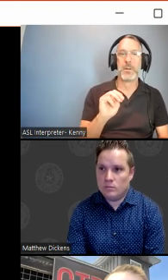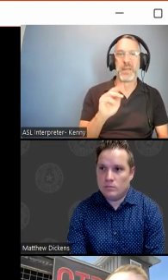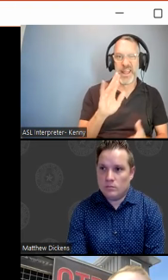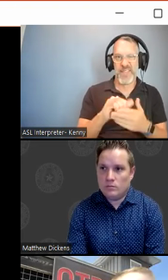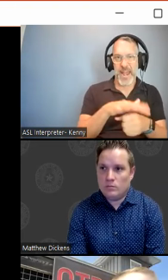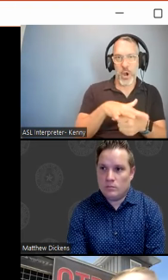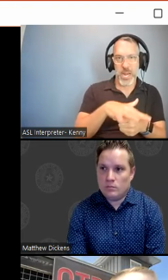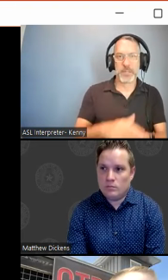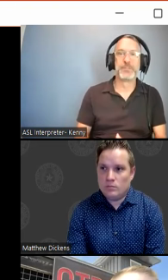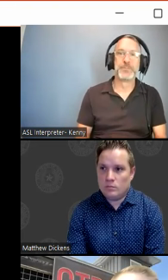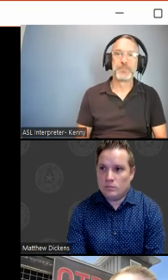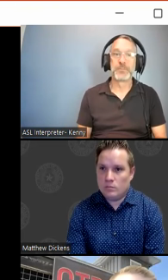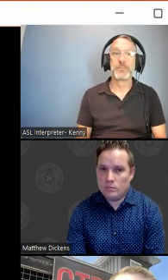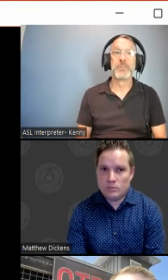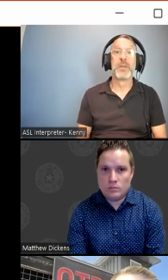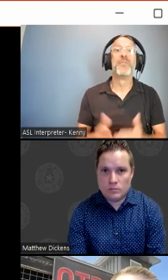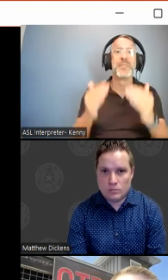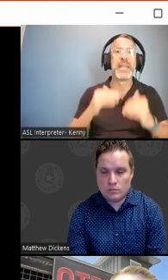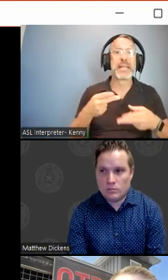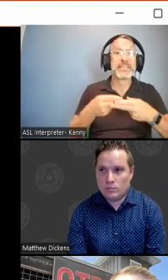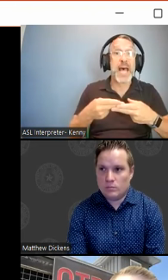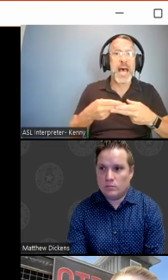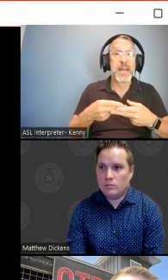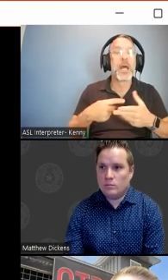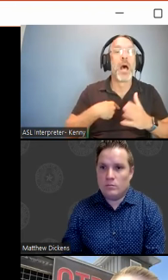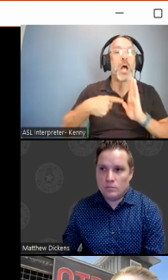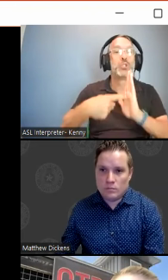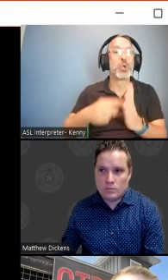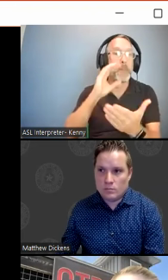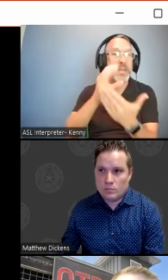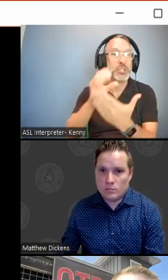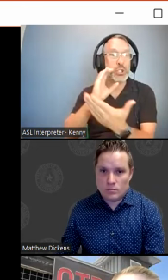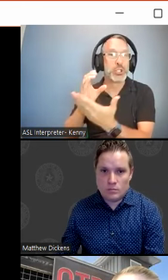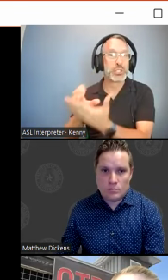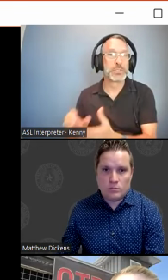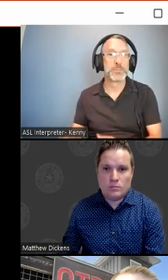in that area? So if you go to the next slide, I can show you some pictures.